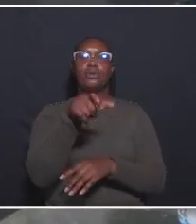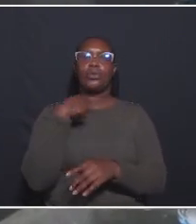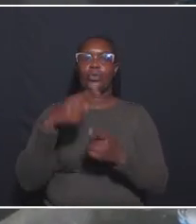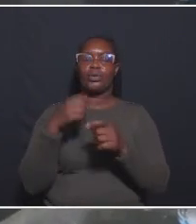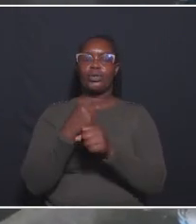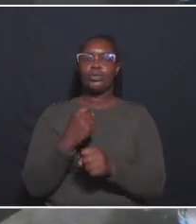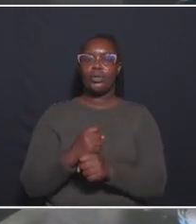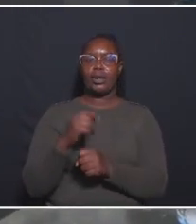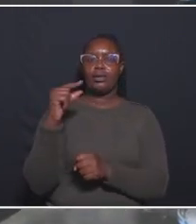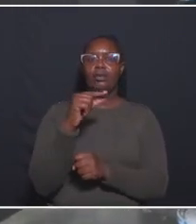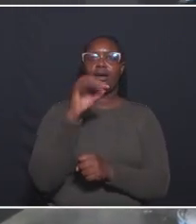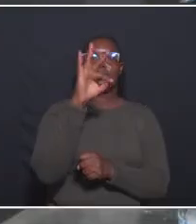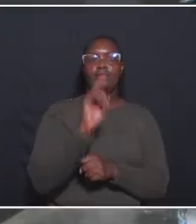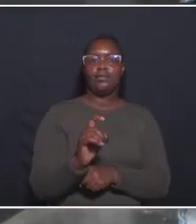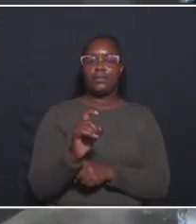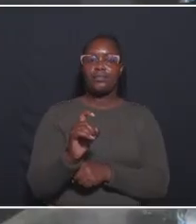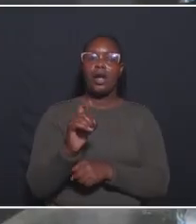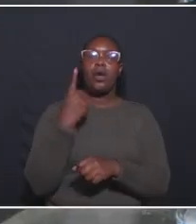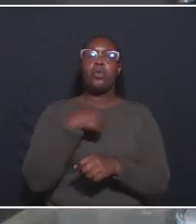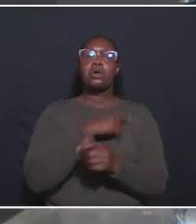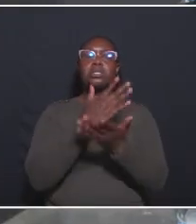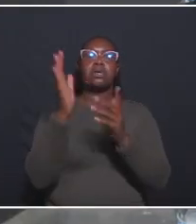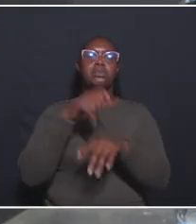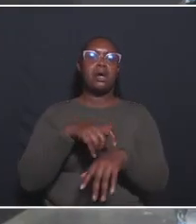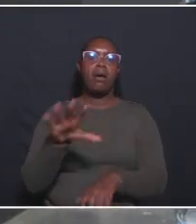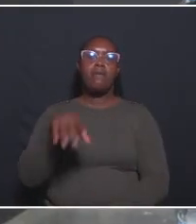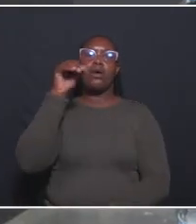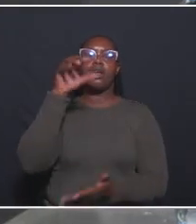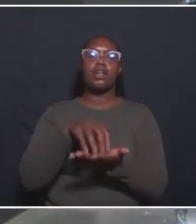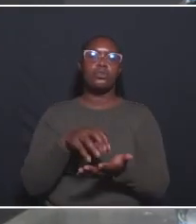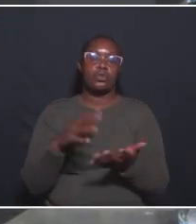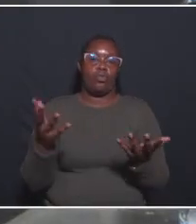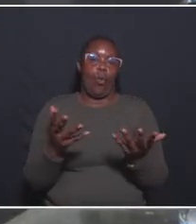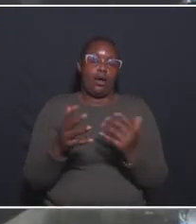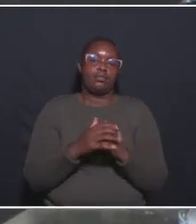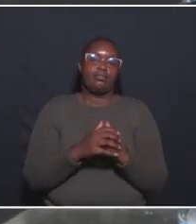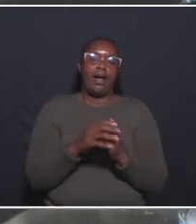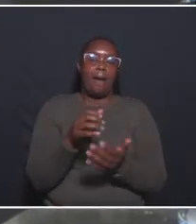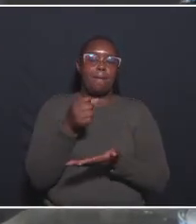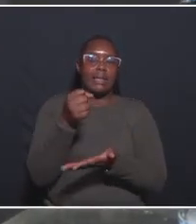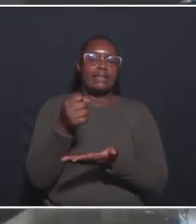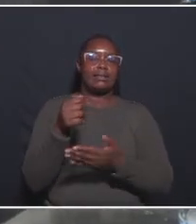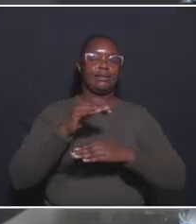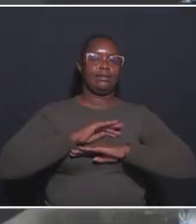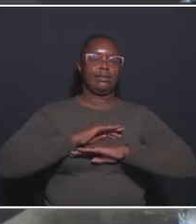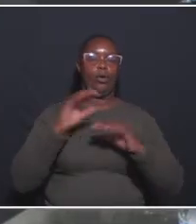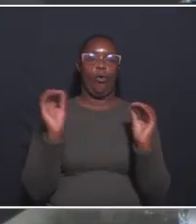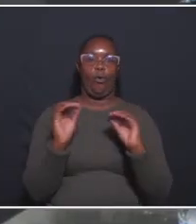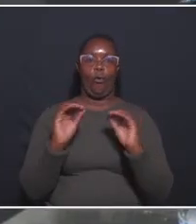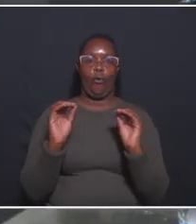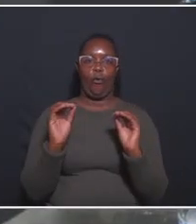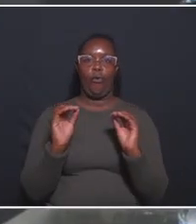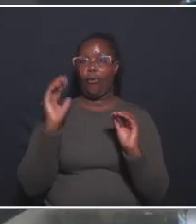up having to step up because you find yourself in situations where the budgets don't allow. So that's why